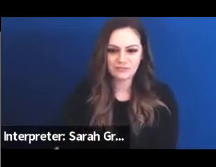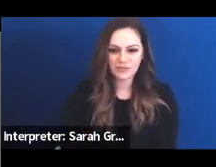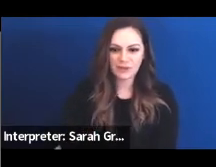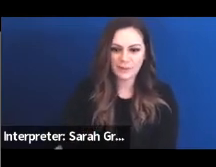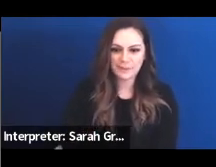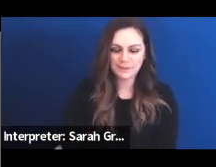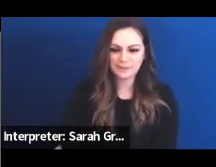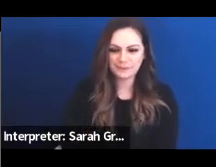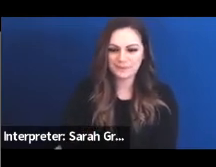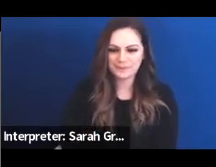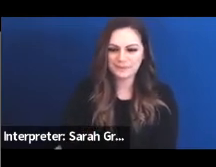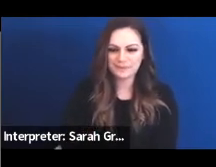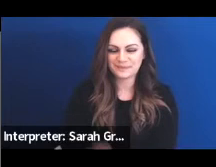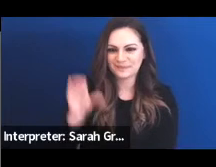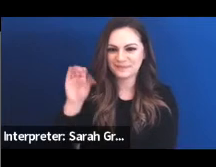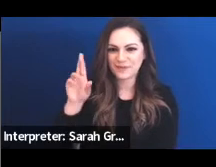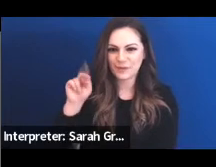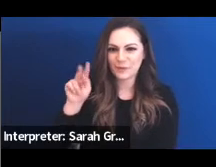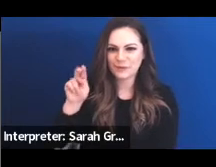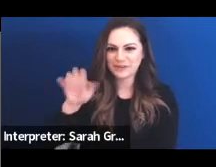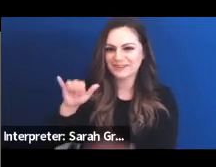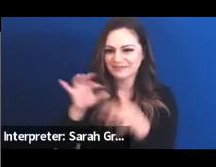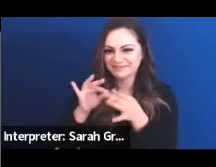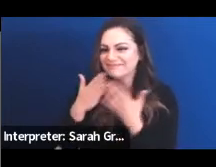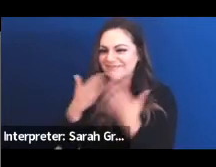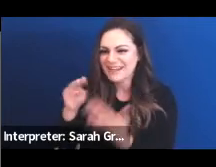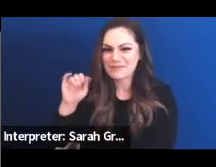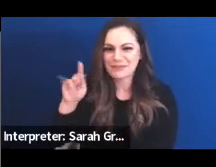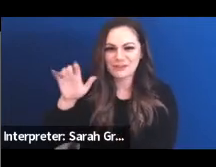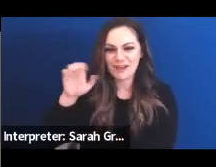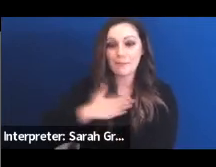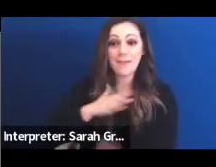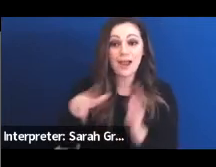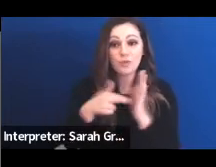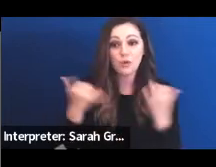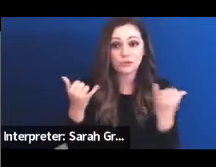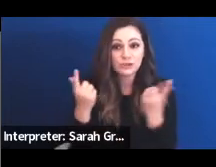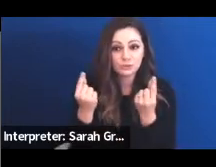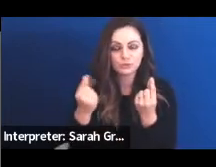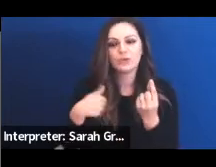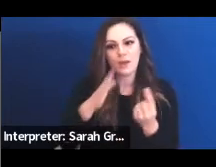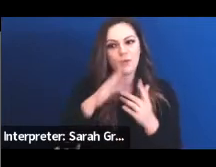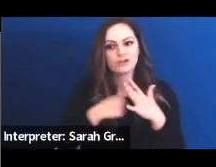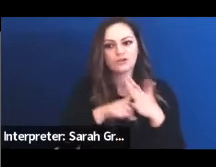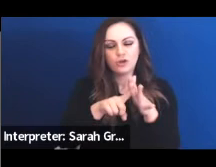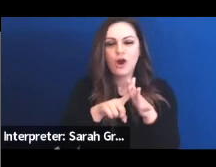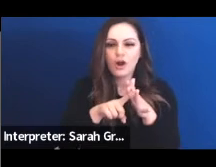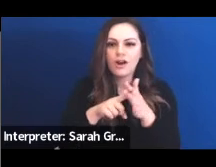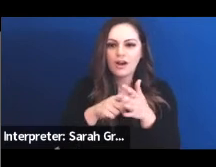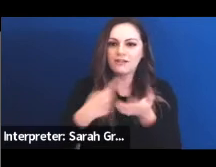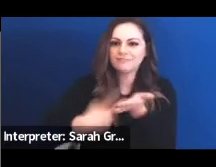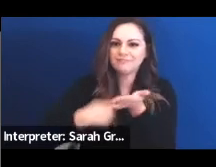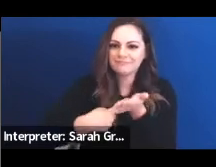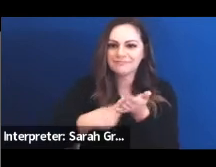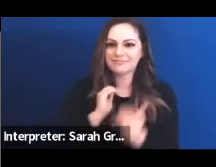Thank you, Michelle. For my role in today's webinar, I will kick us off with an overview of the campaign, but